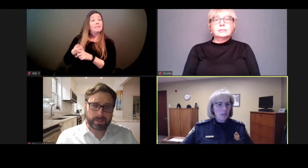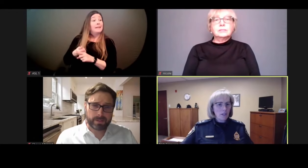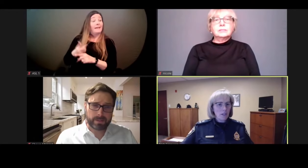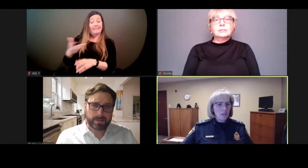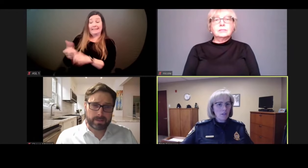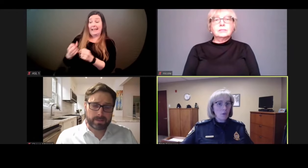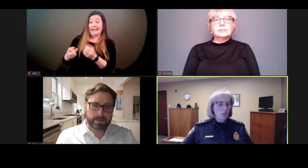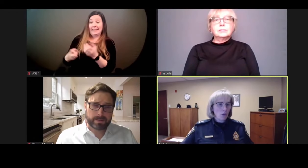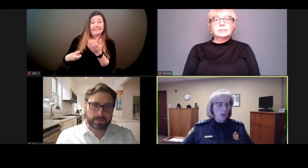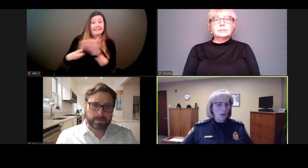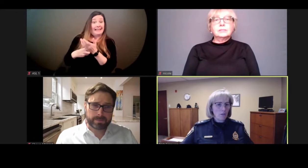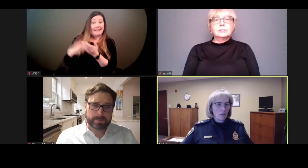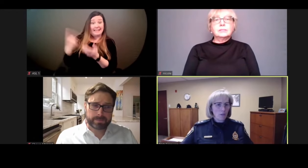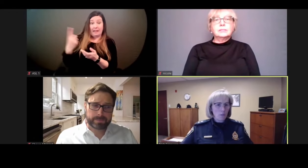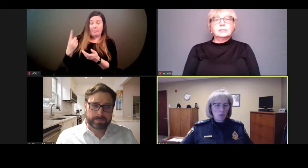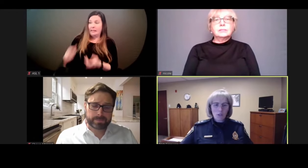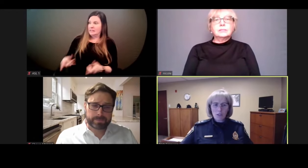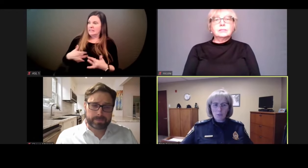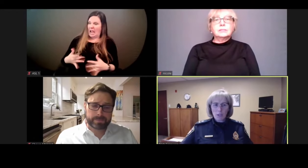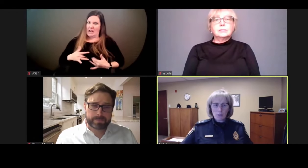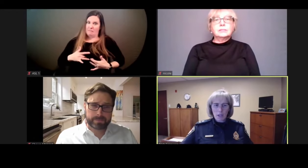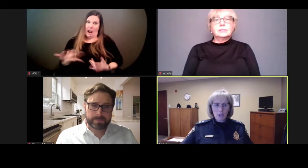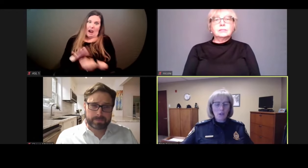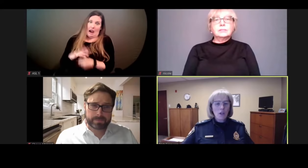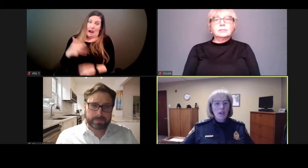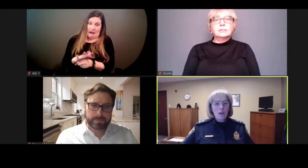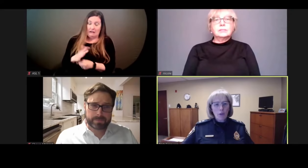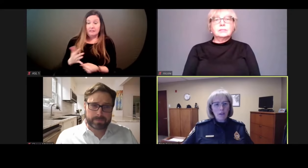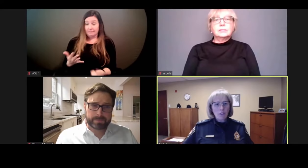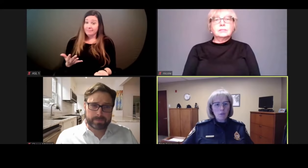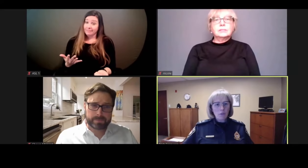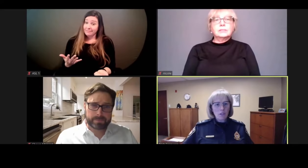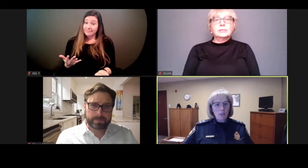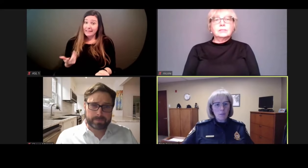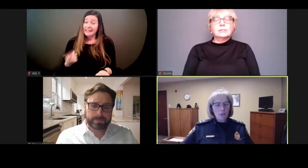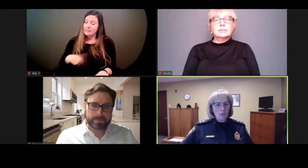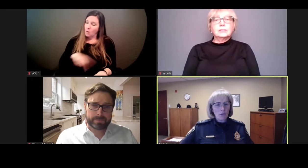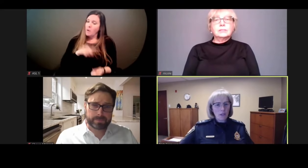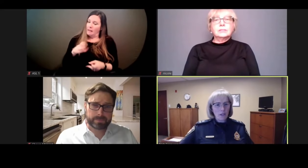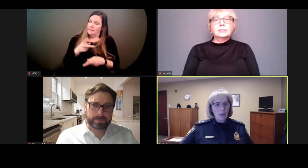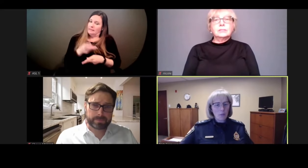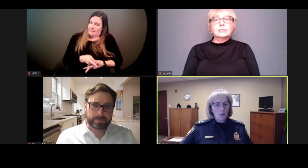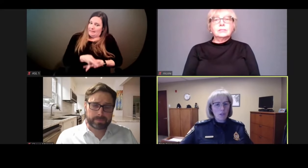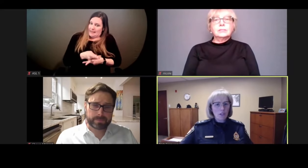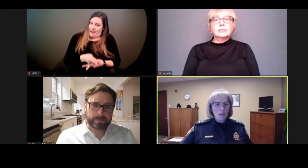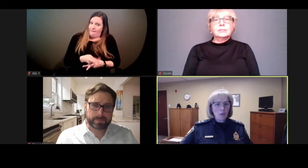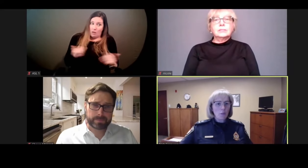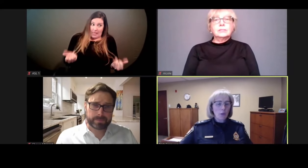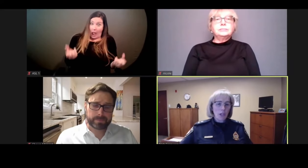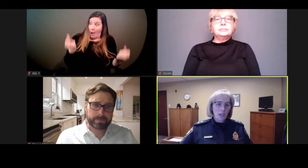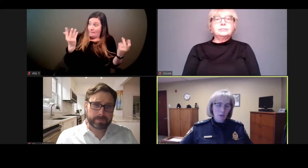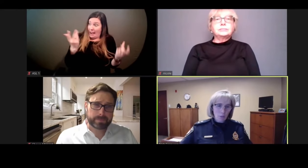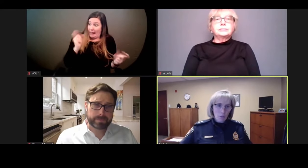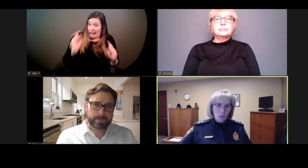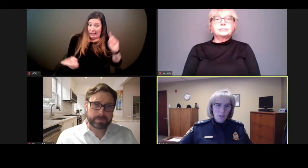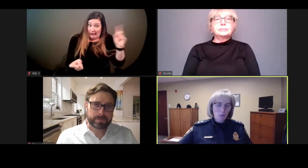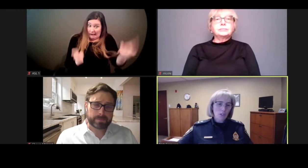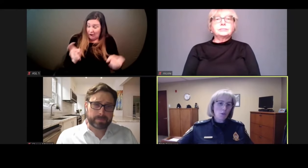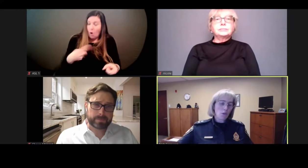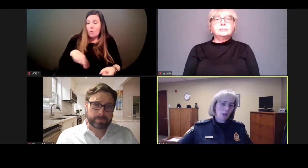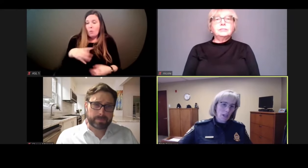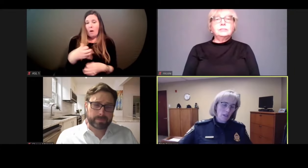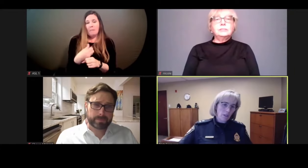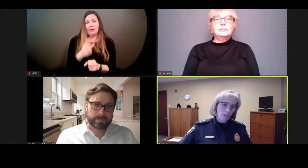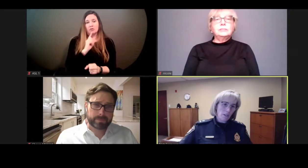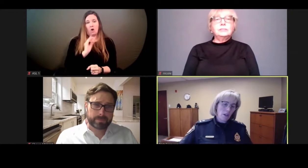obviously evokes quite a lot of emotion and sometimes anger, and we have to do this in a measured and approach that's not going to put any of our members at risk